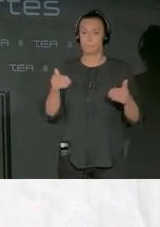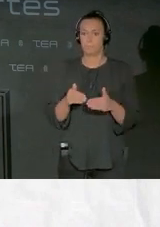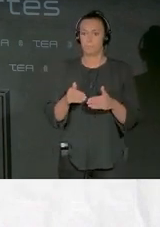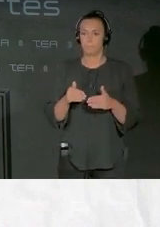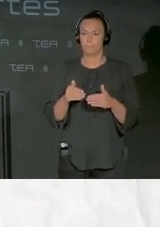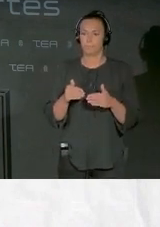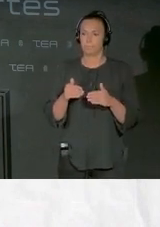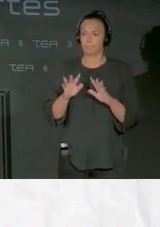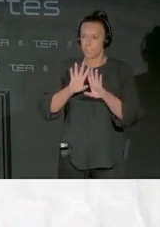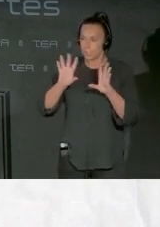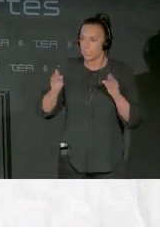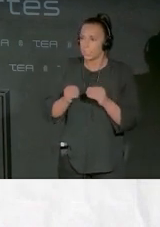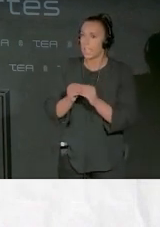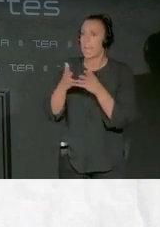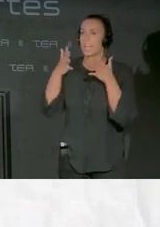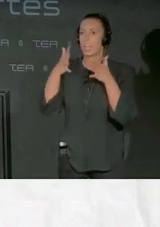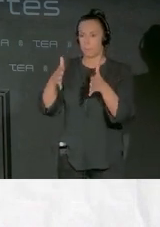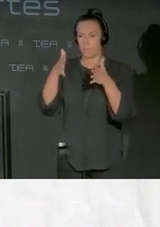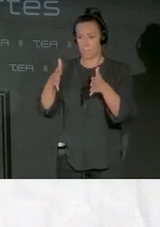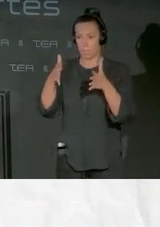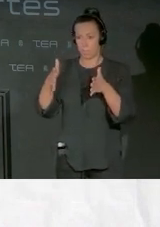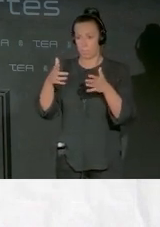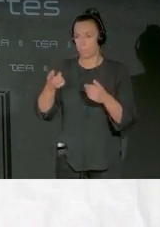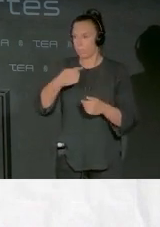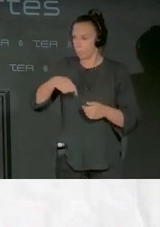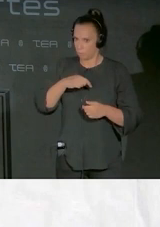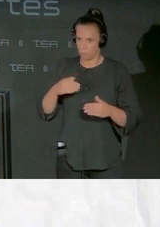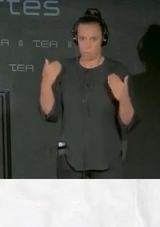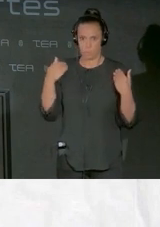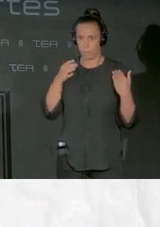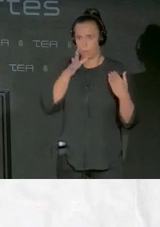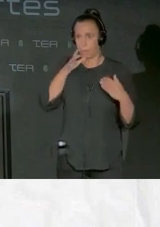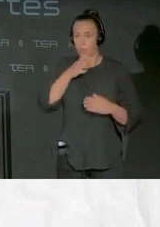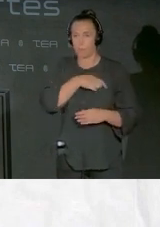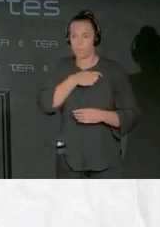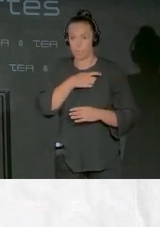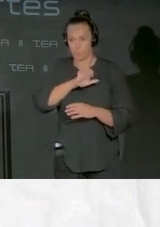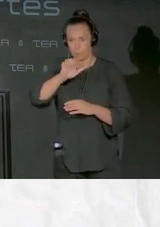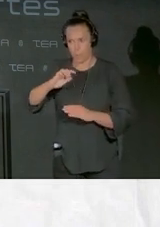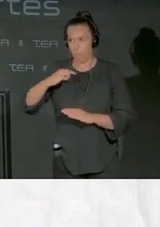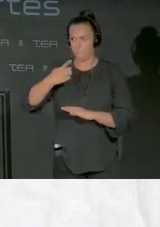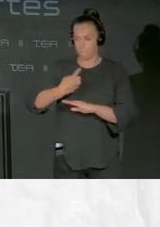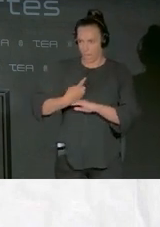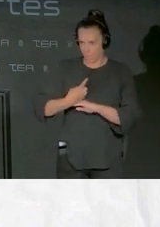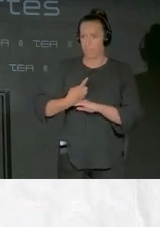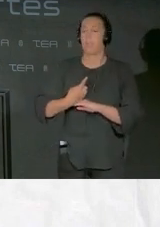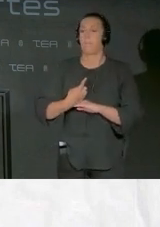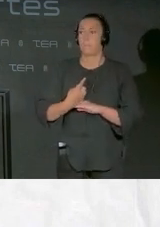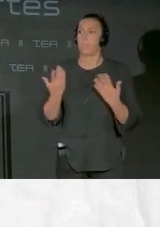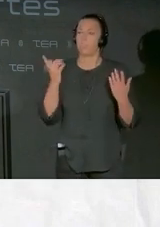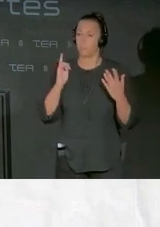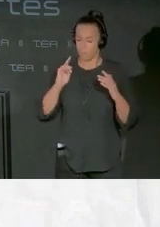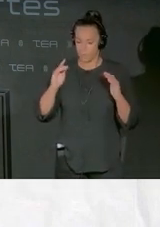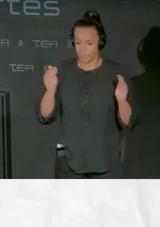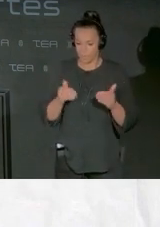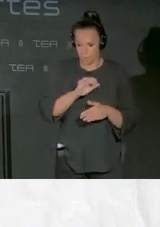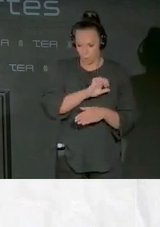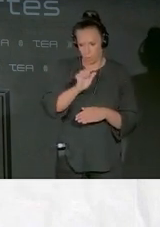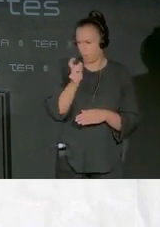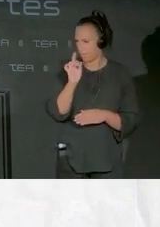but this study is definitely not just for the European Commission. The recommendations are very much for the sector, for